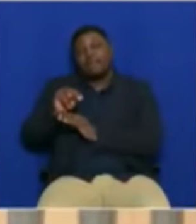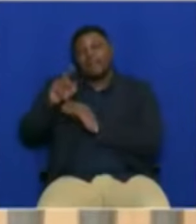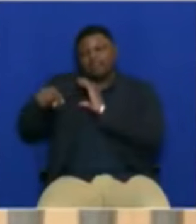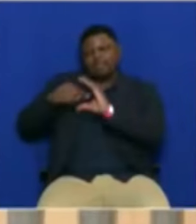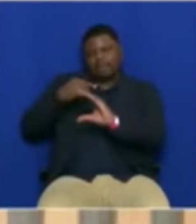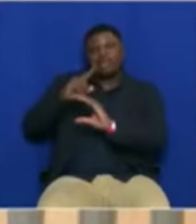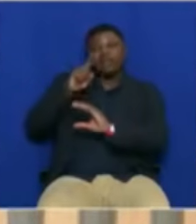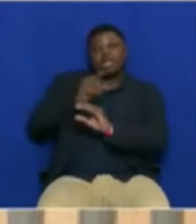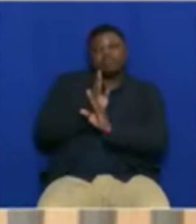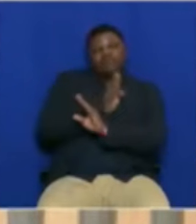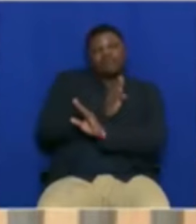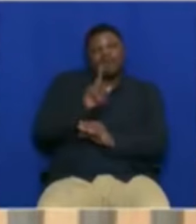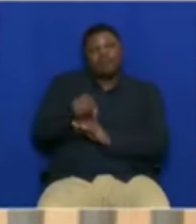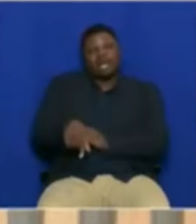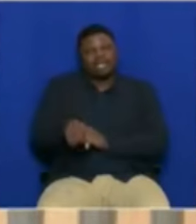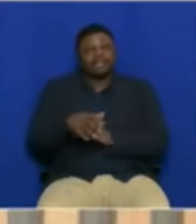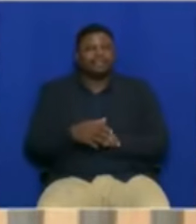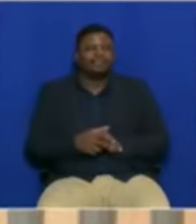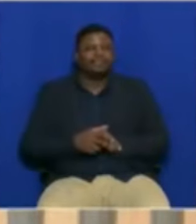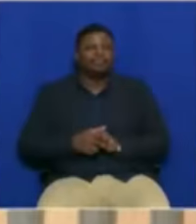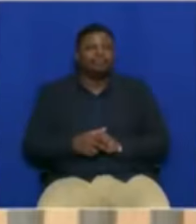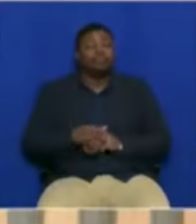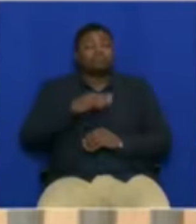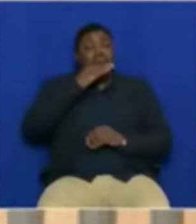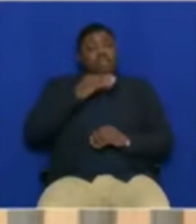Minister immediately acts upon this and directs